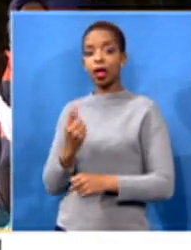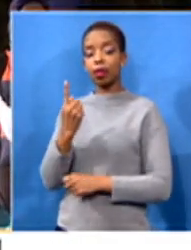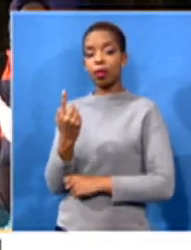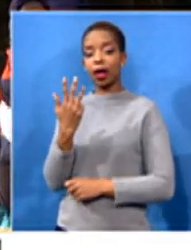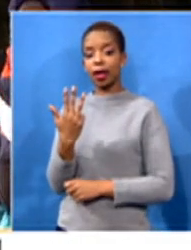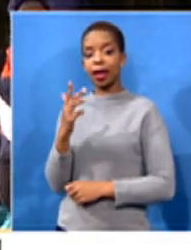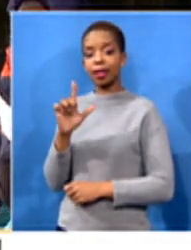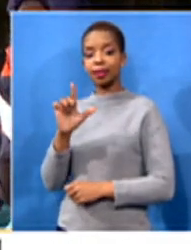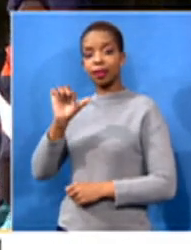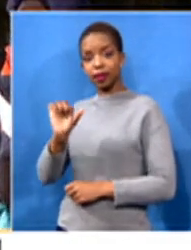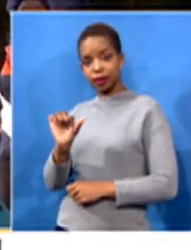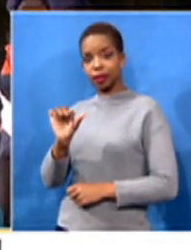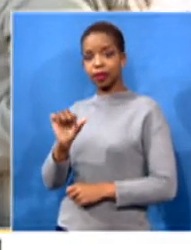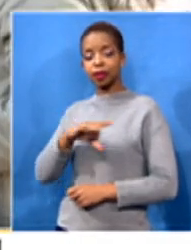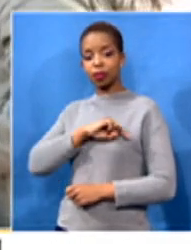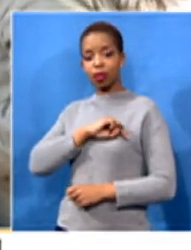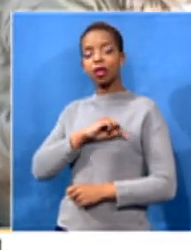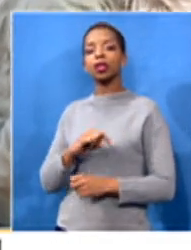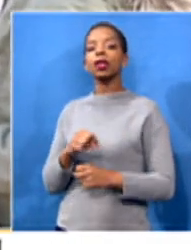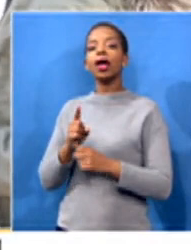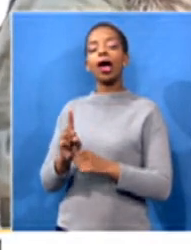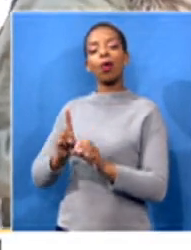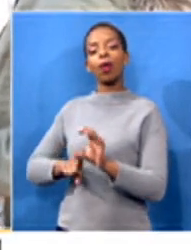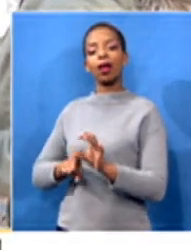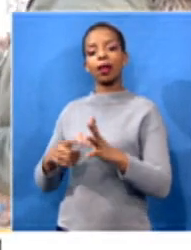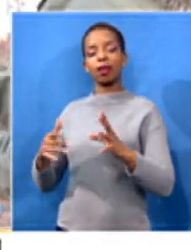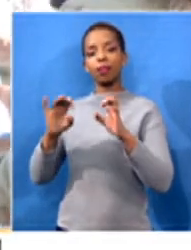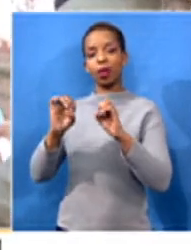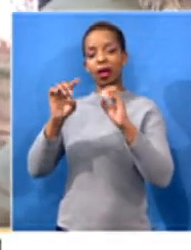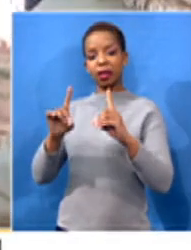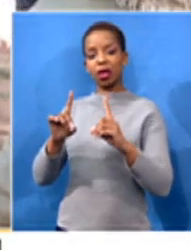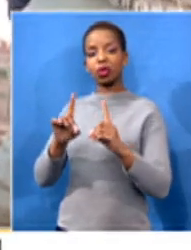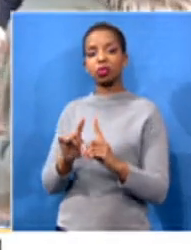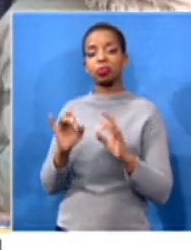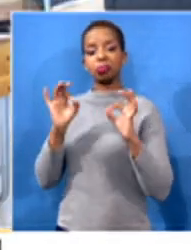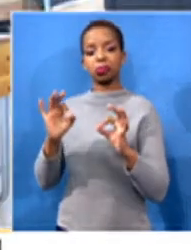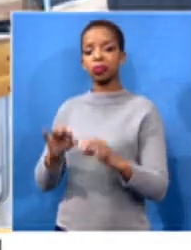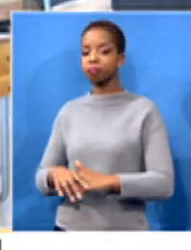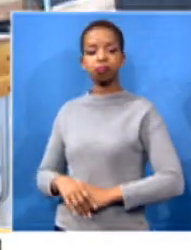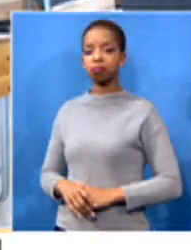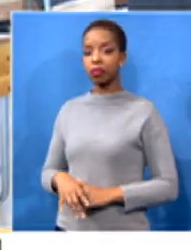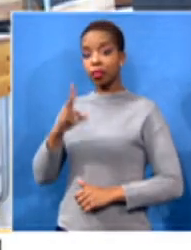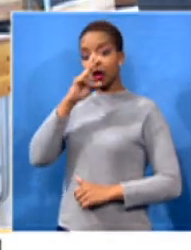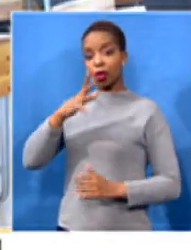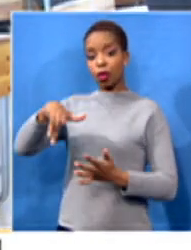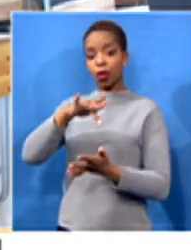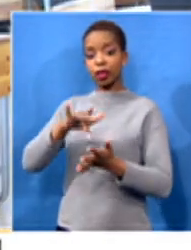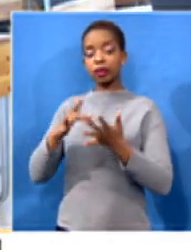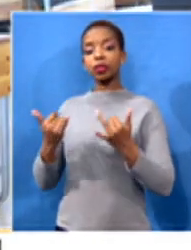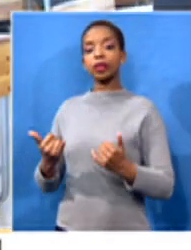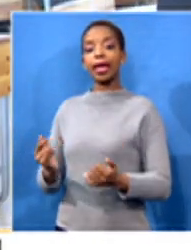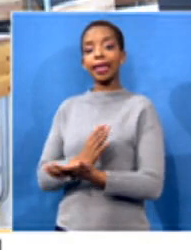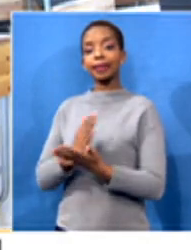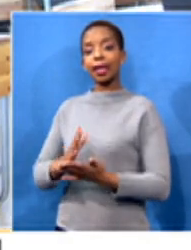the inferior quality of education. And looking at the conditions today, some would argue that not much